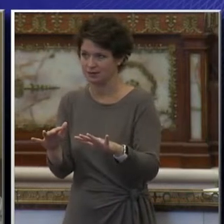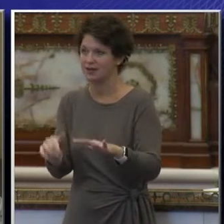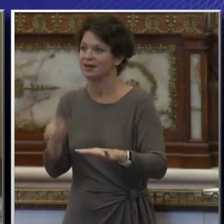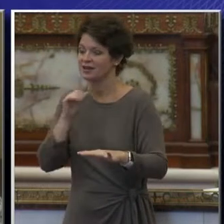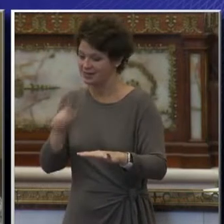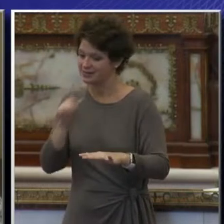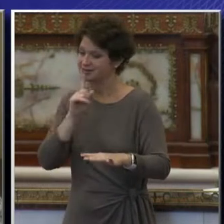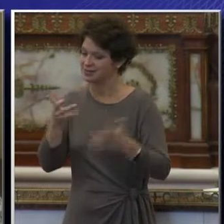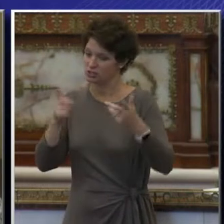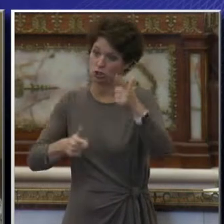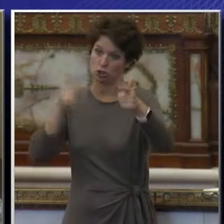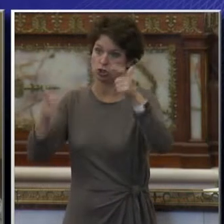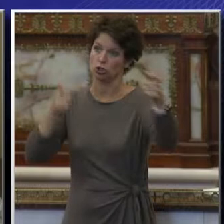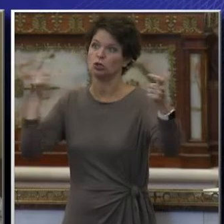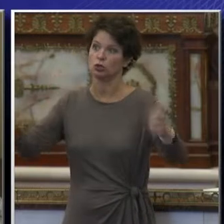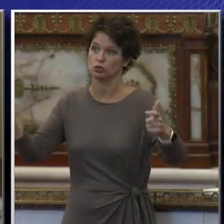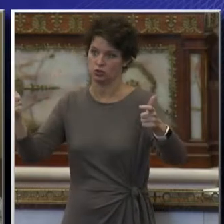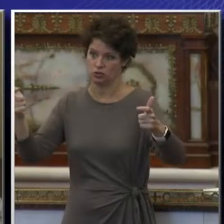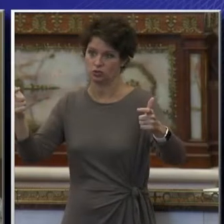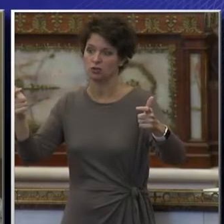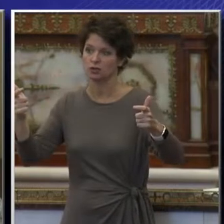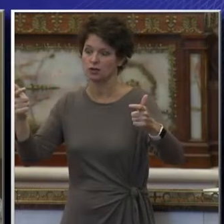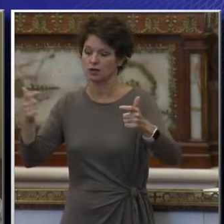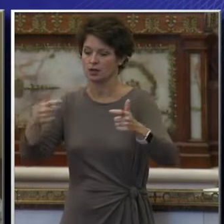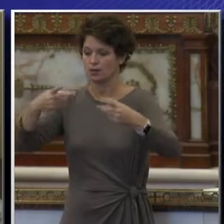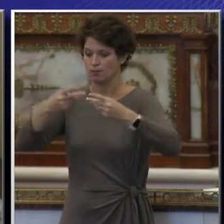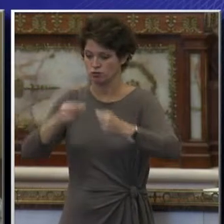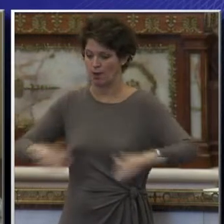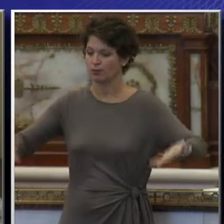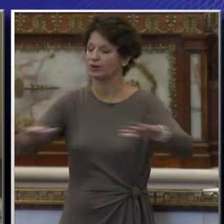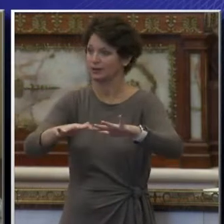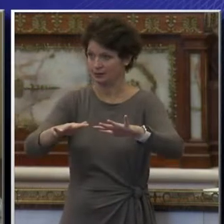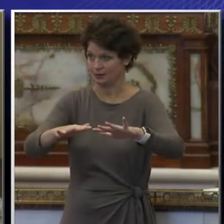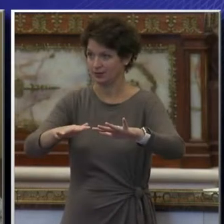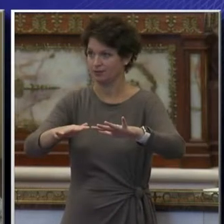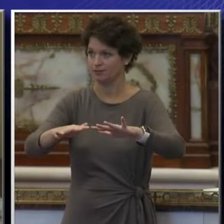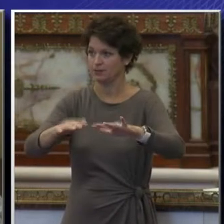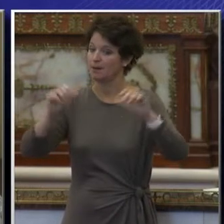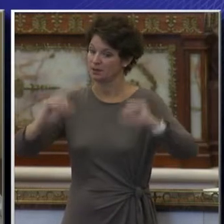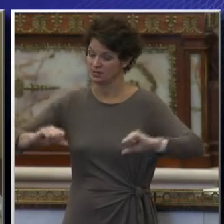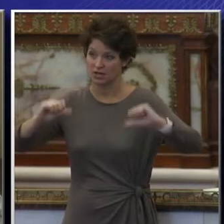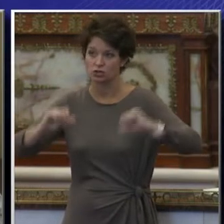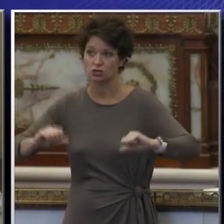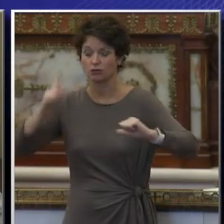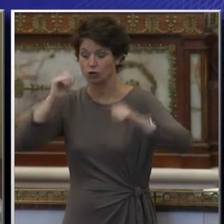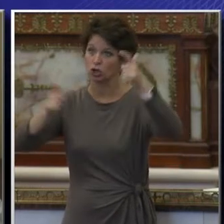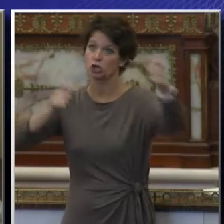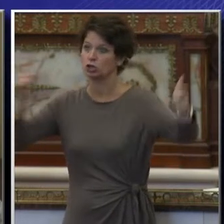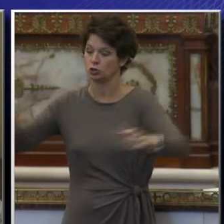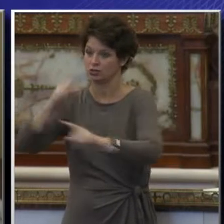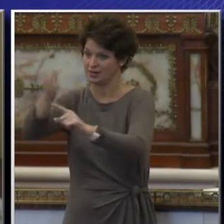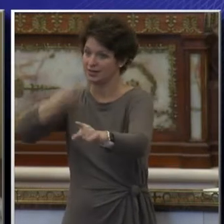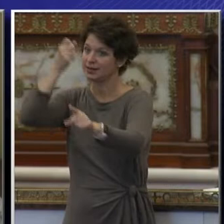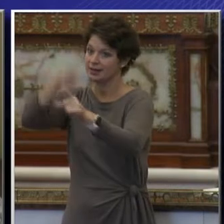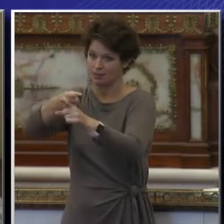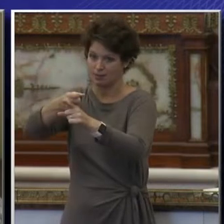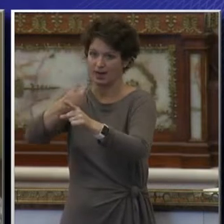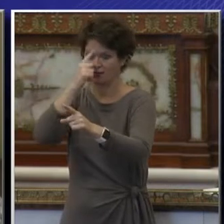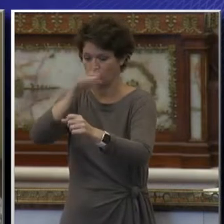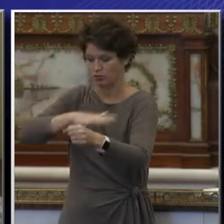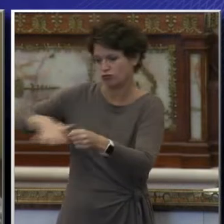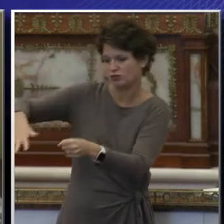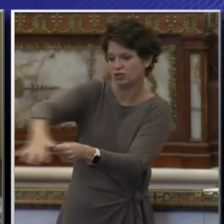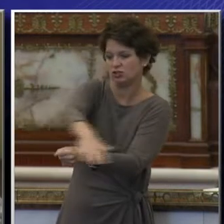This is a huge parcel that has the potential for huge impacts for the region.